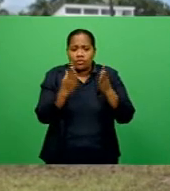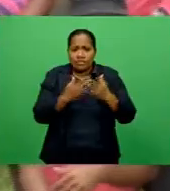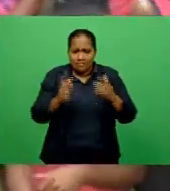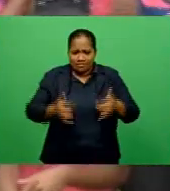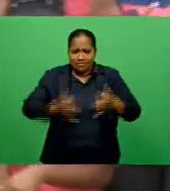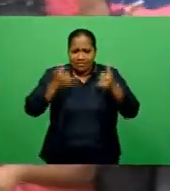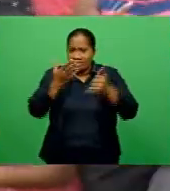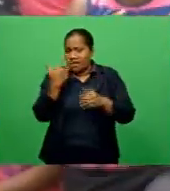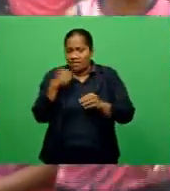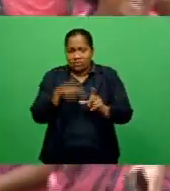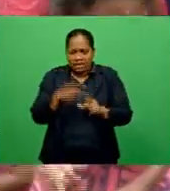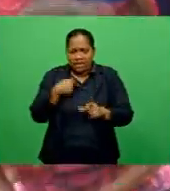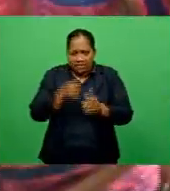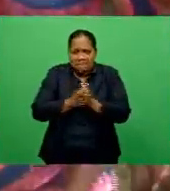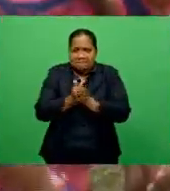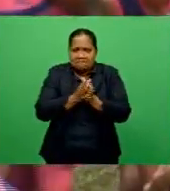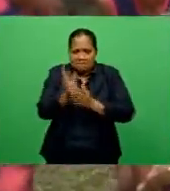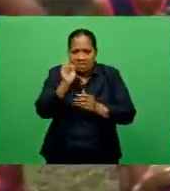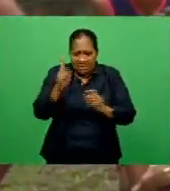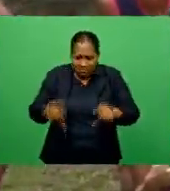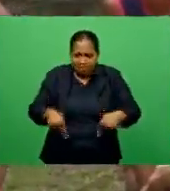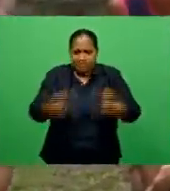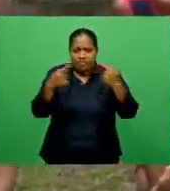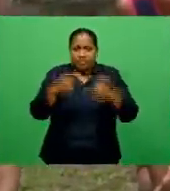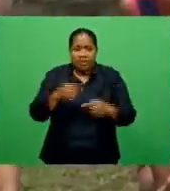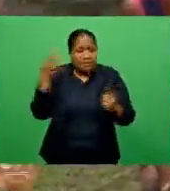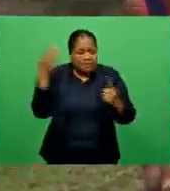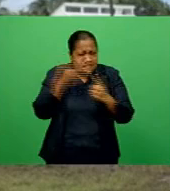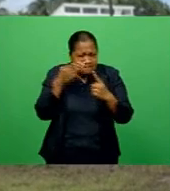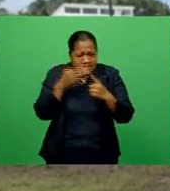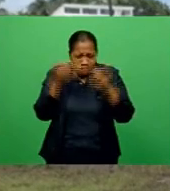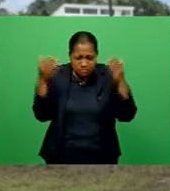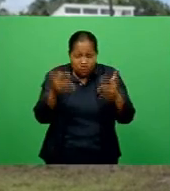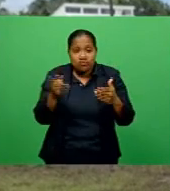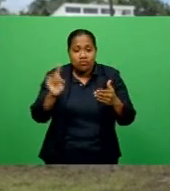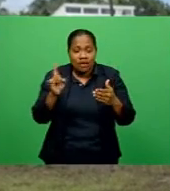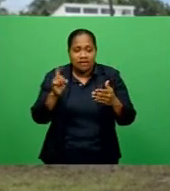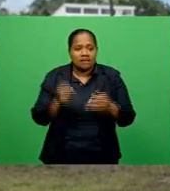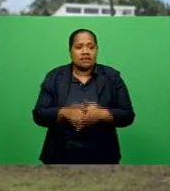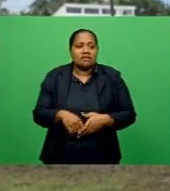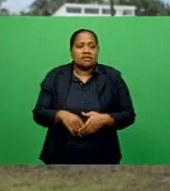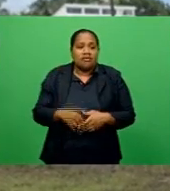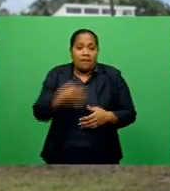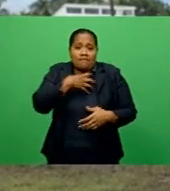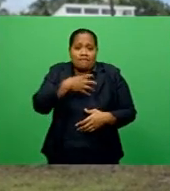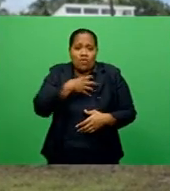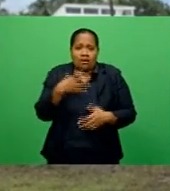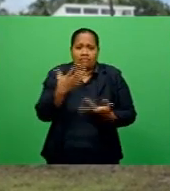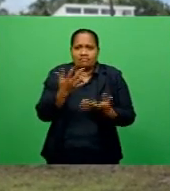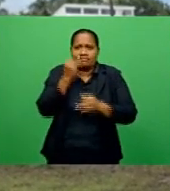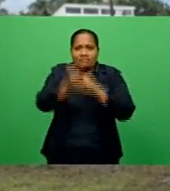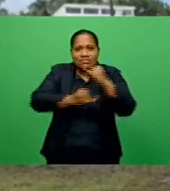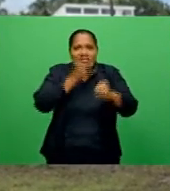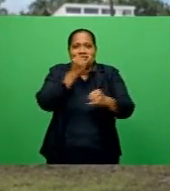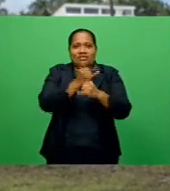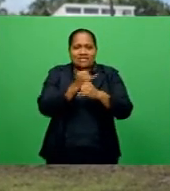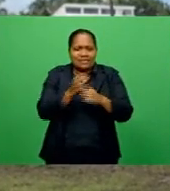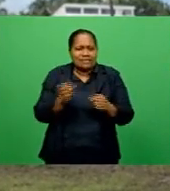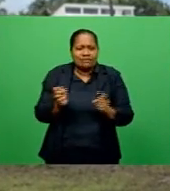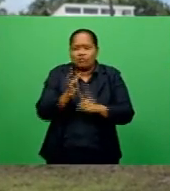the competition again. The main aim is to present touch rugby further internationally, especially the World Cup